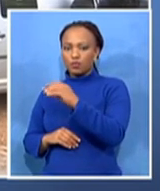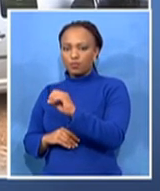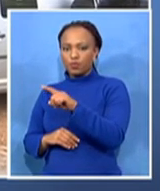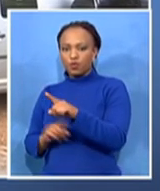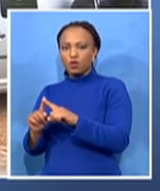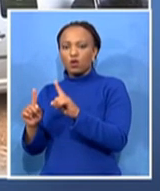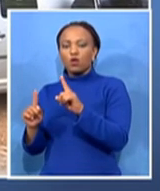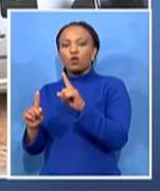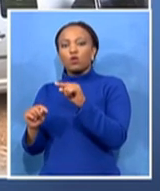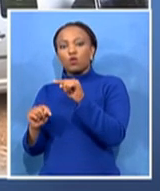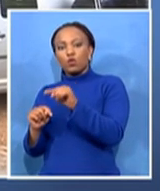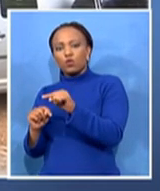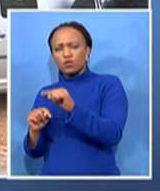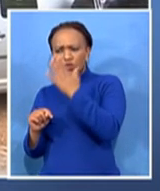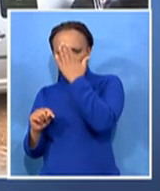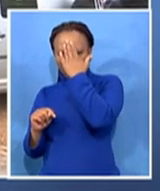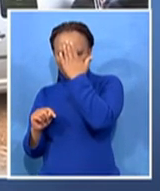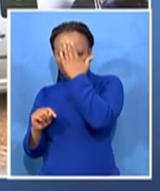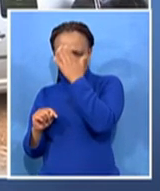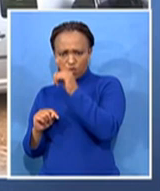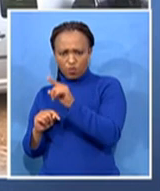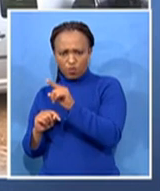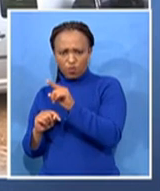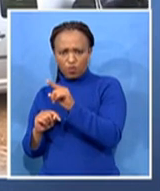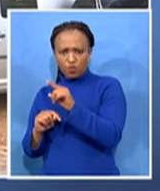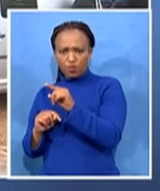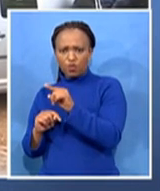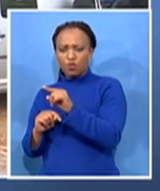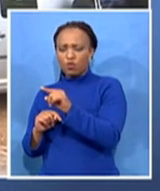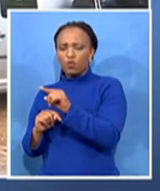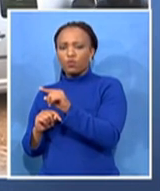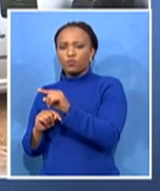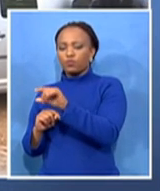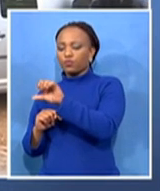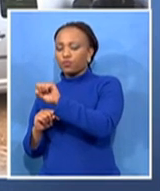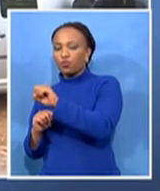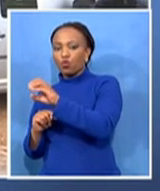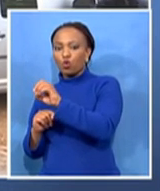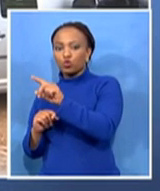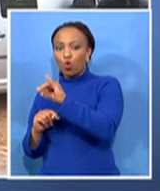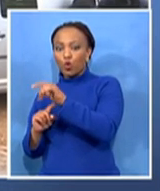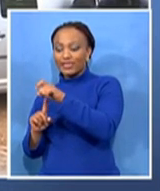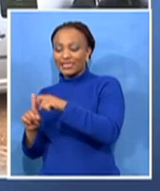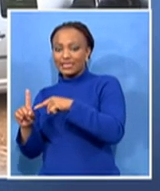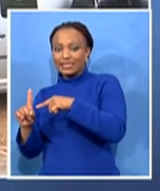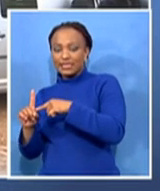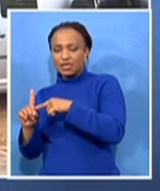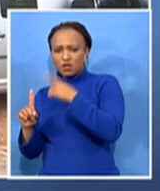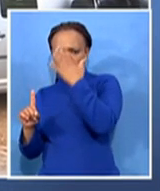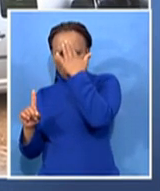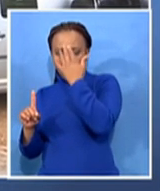much Sodi is expected, or how much money that the Hawks are trying to regain from him? Do you have an estimate?